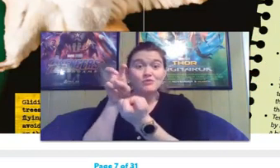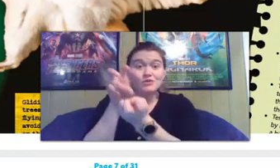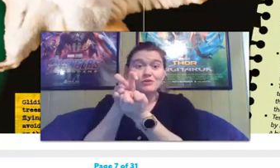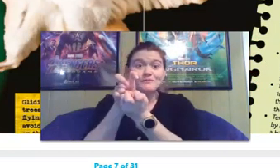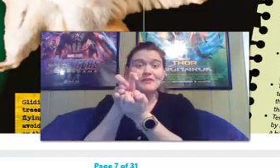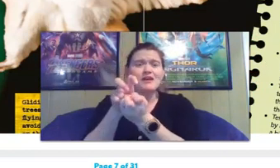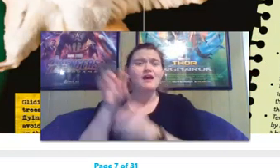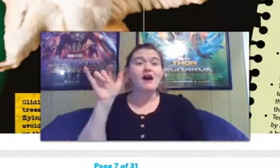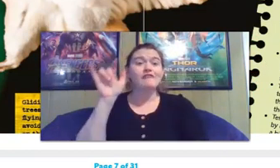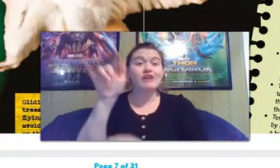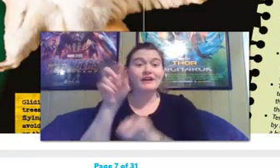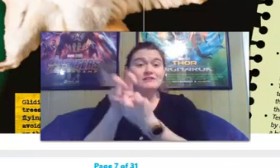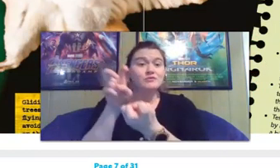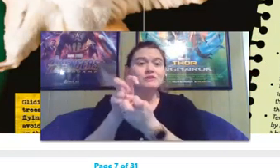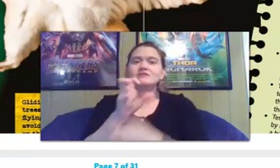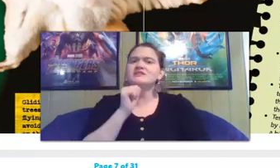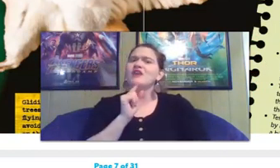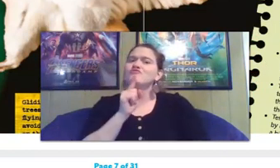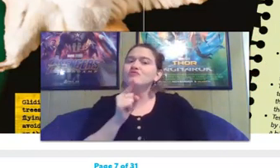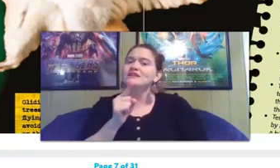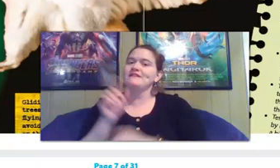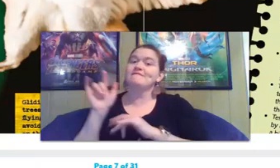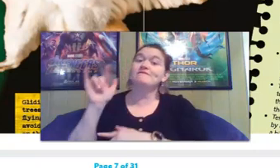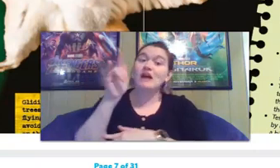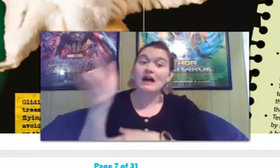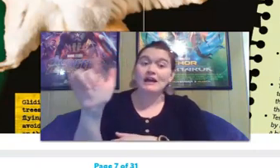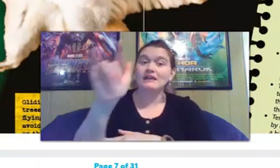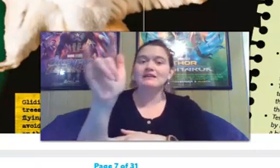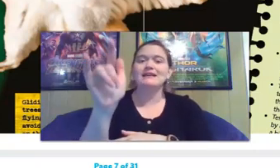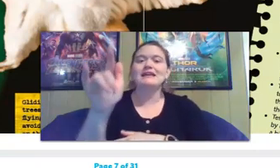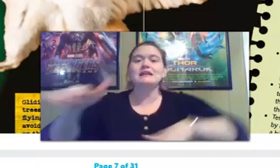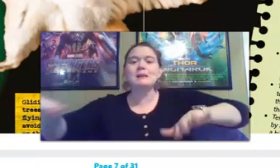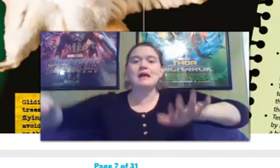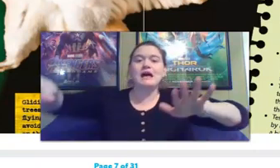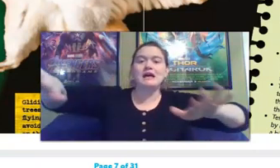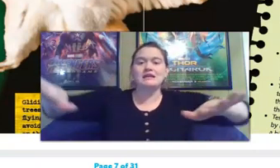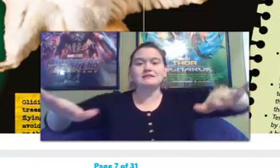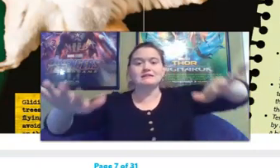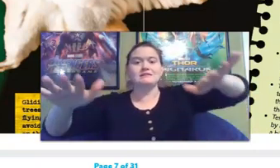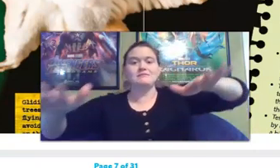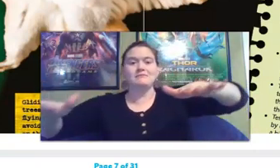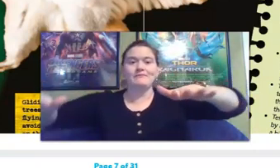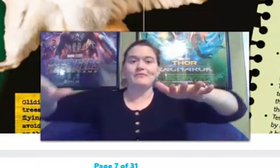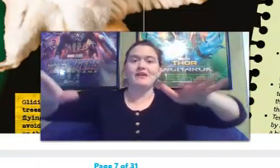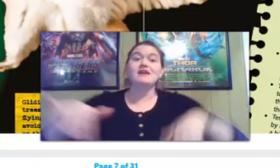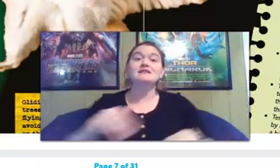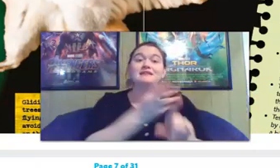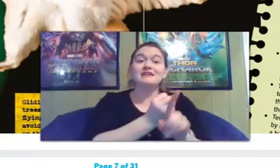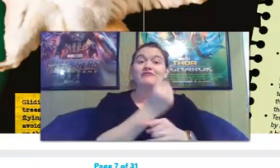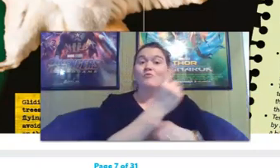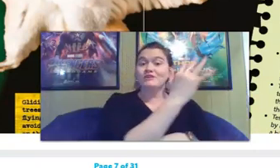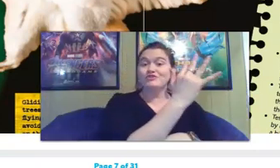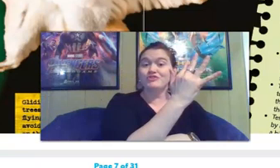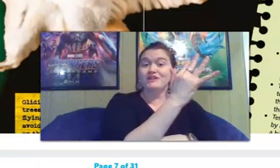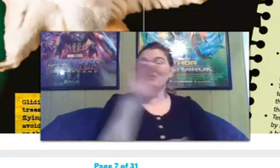Flying squirrel. A flying squirrel does not really fly, it glides. To